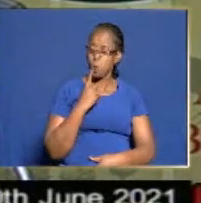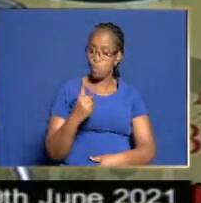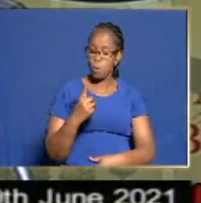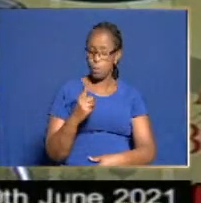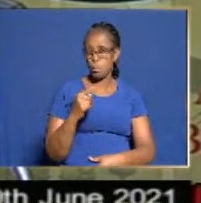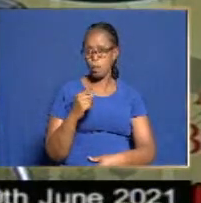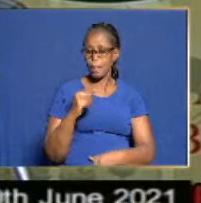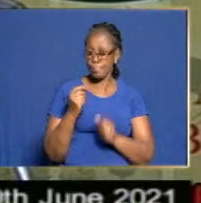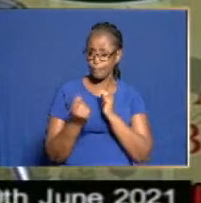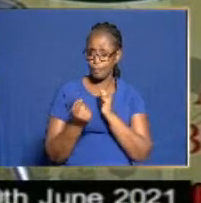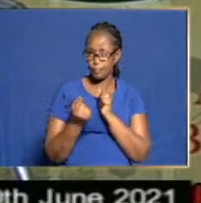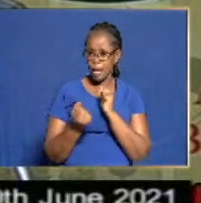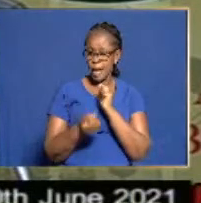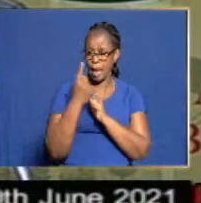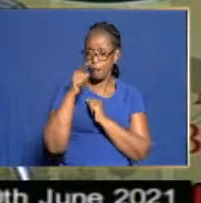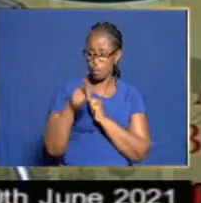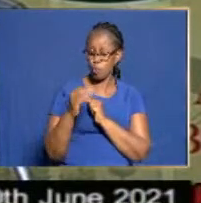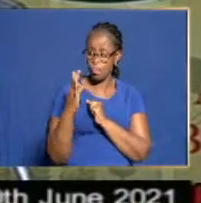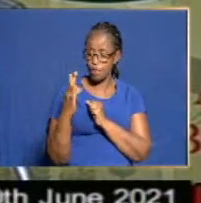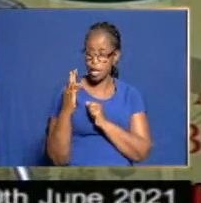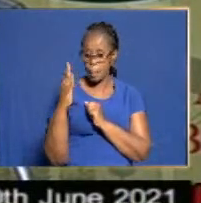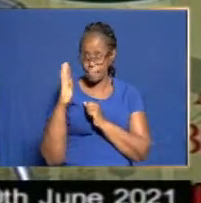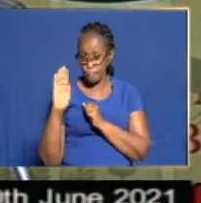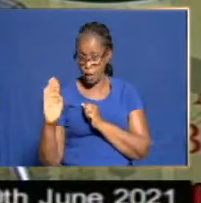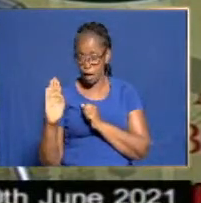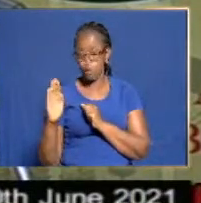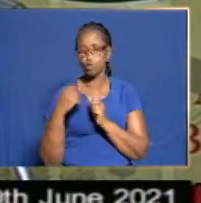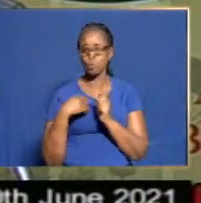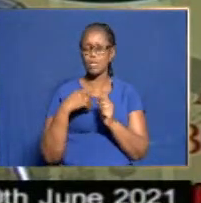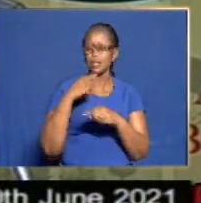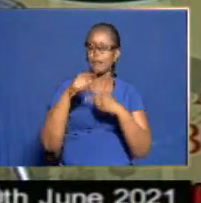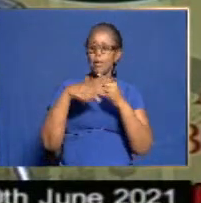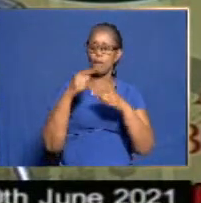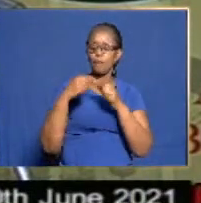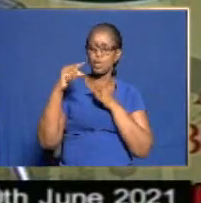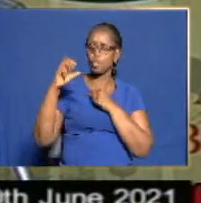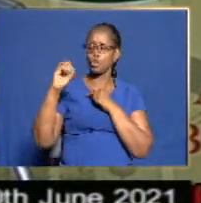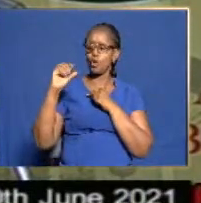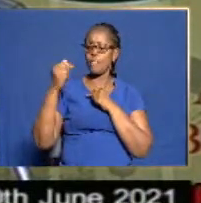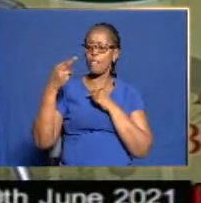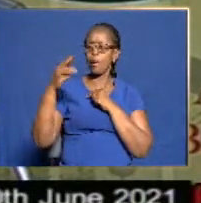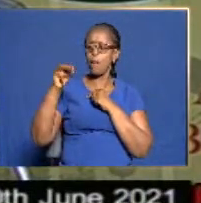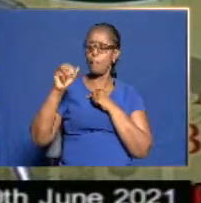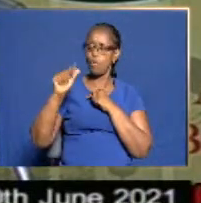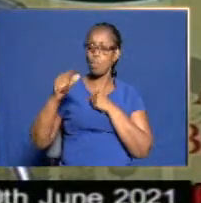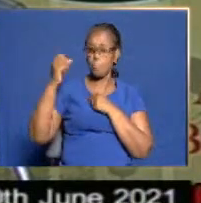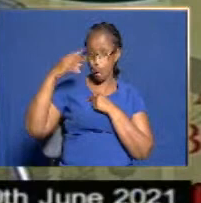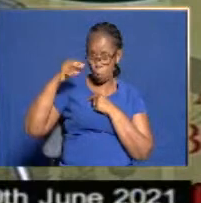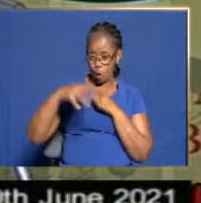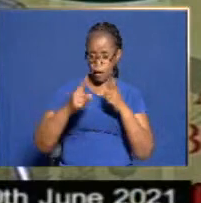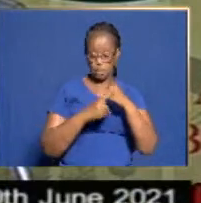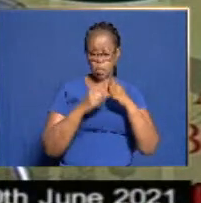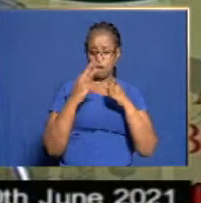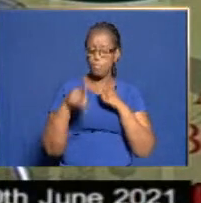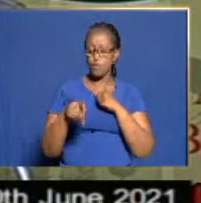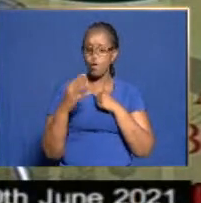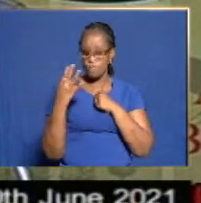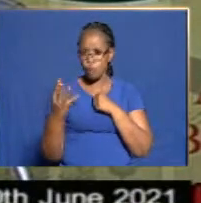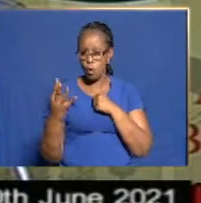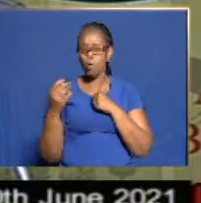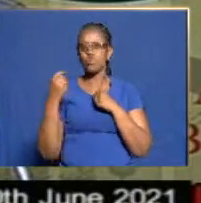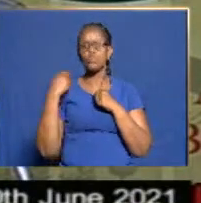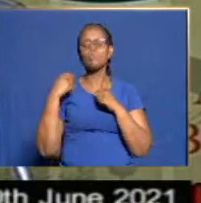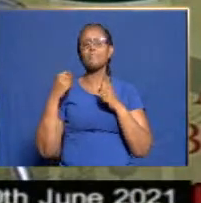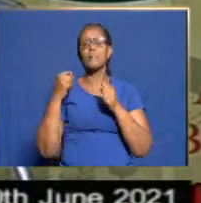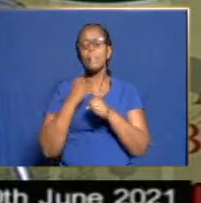KSH 11.3 billion for development of geothermal energy. KSH 6.4 billion for electrification of public